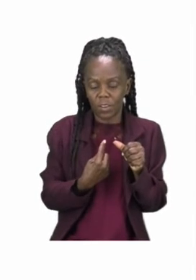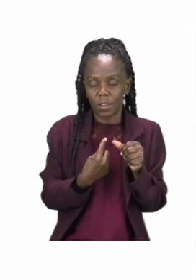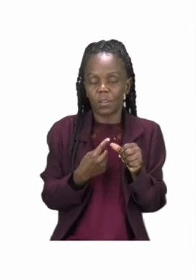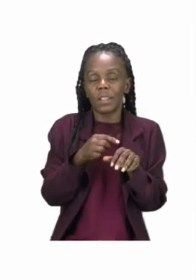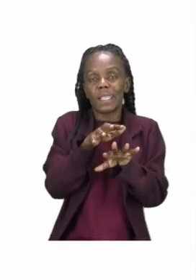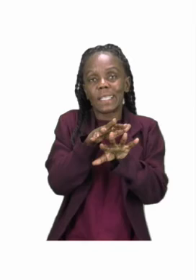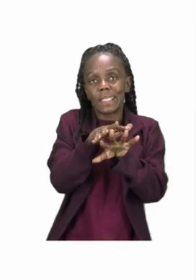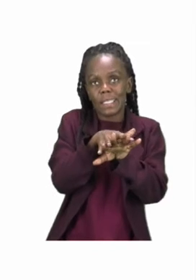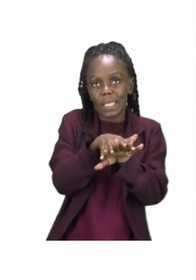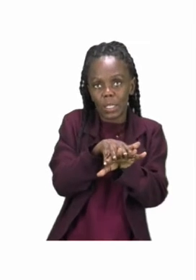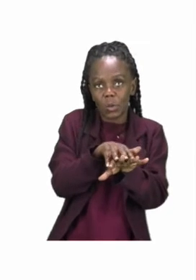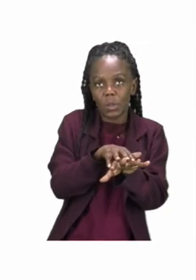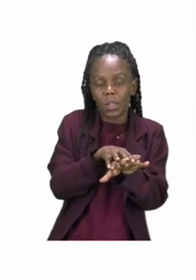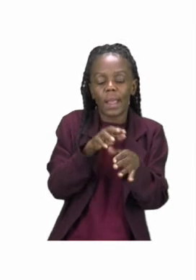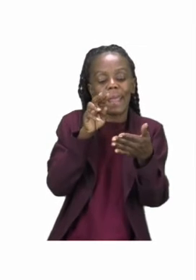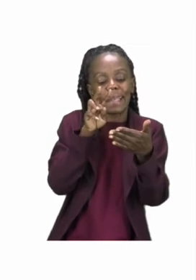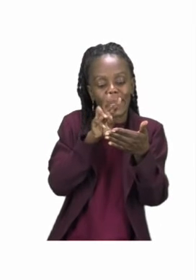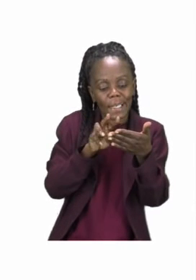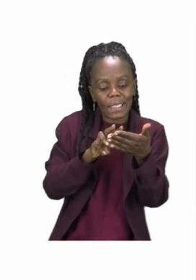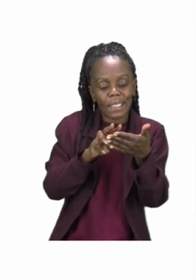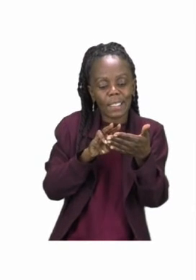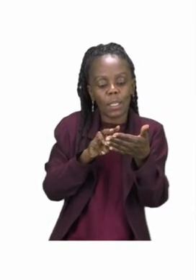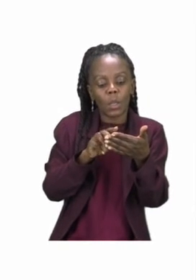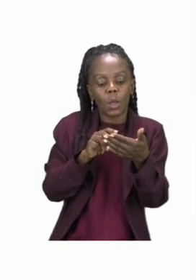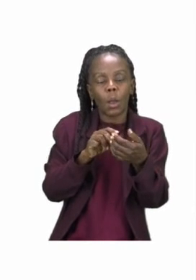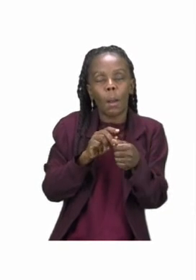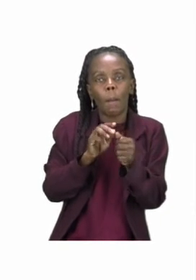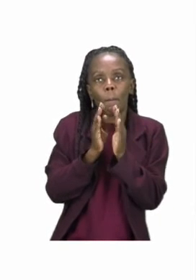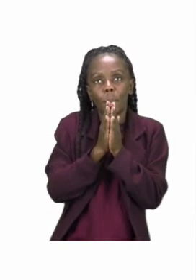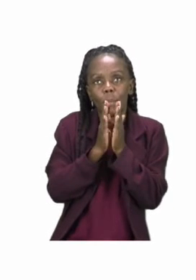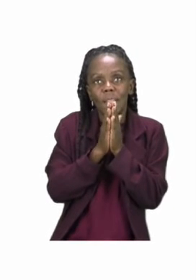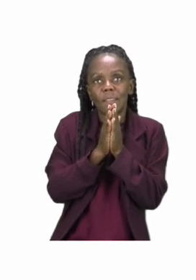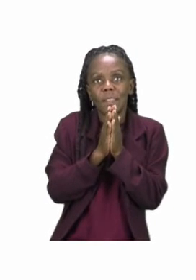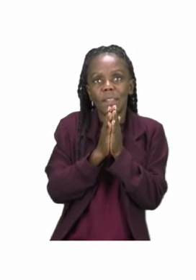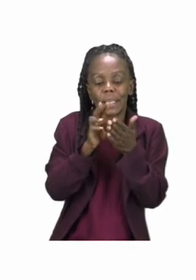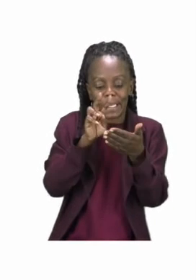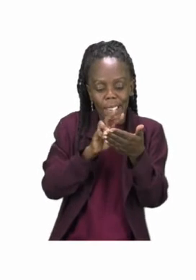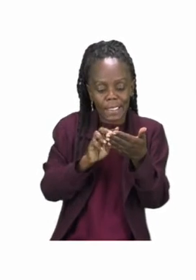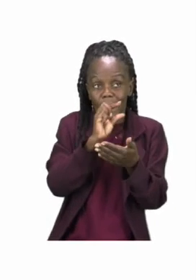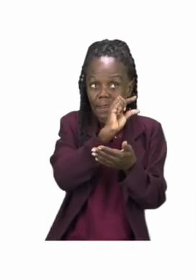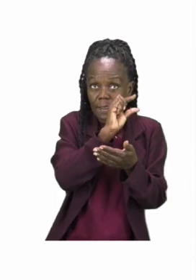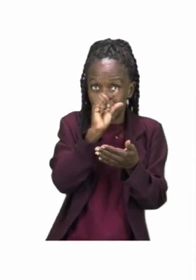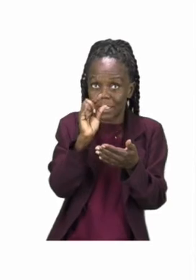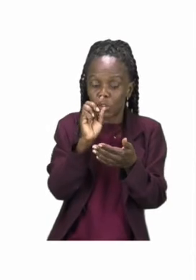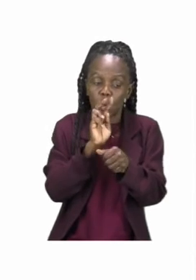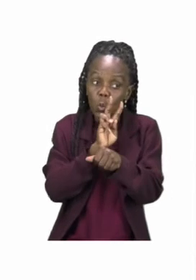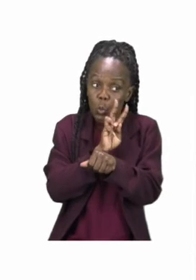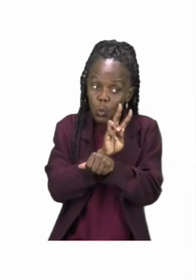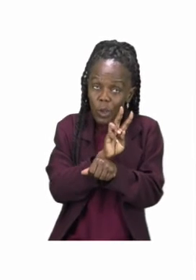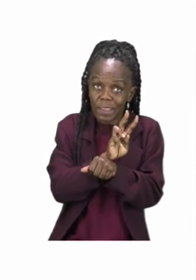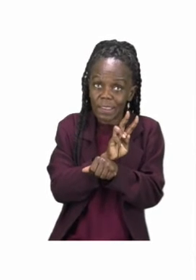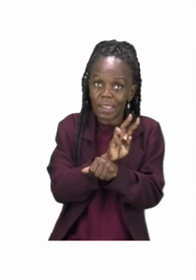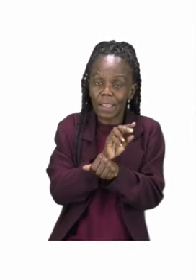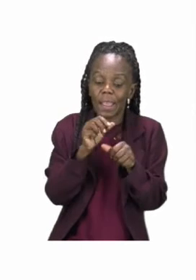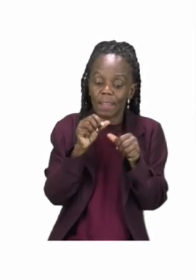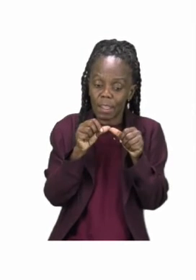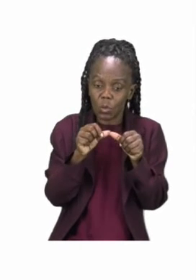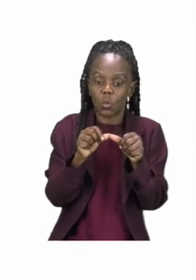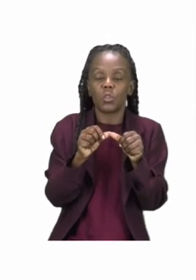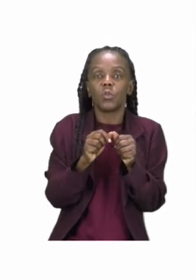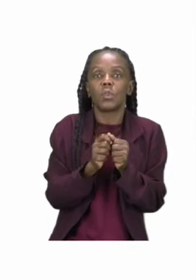hello. No, that was singing actually. And eat yum yum yum yum yum yum. Your brain works like a